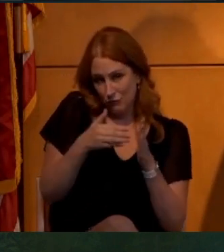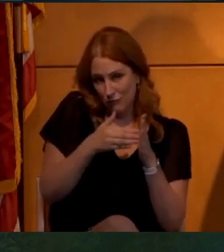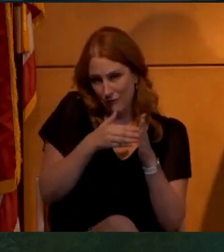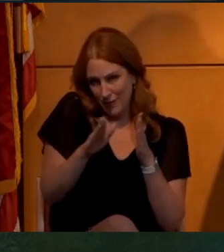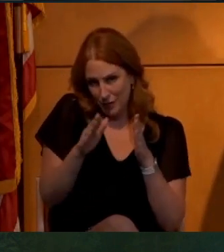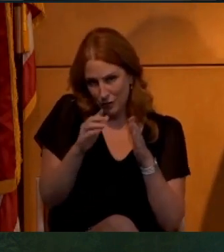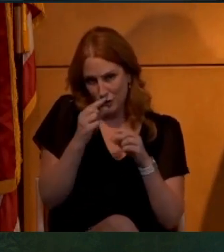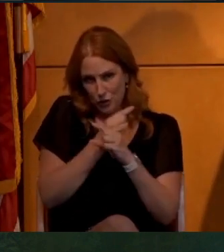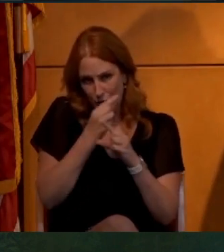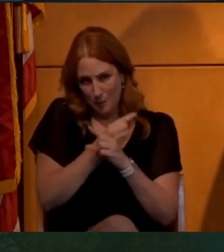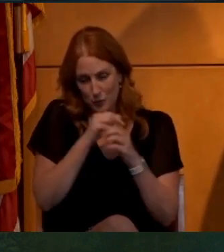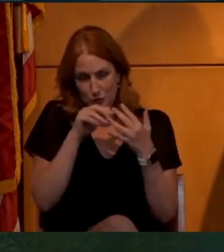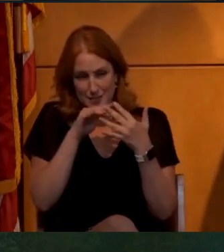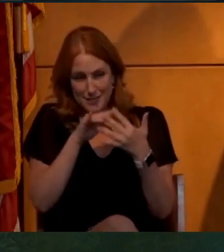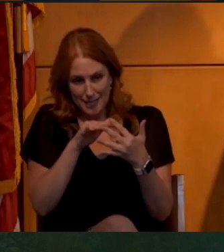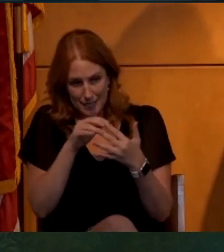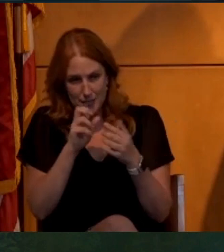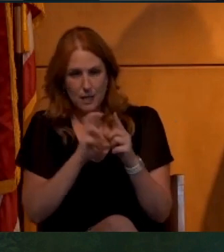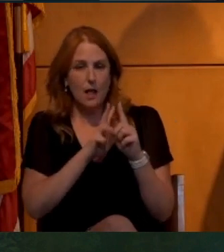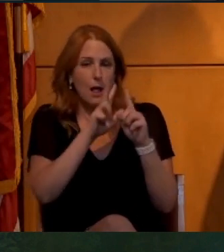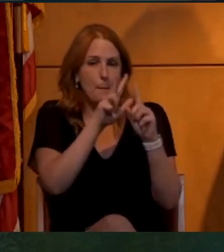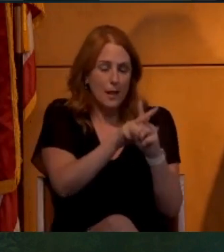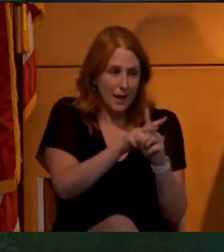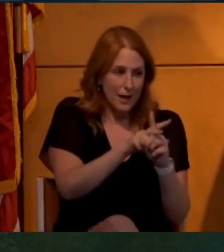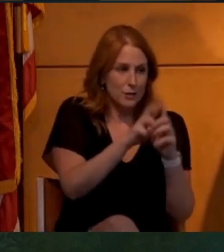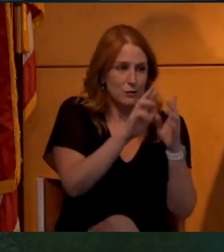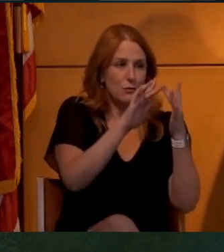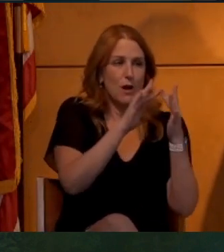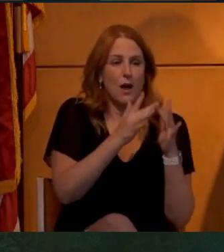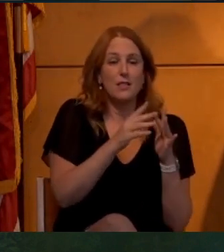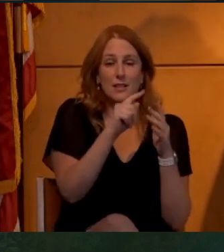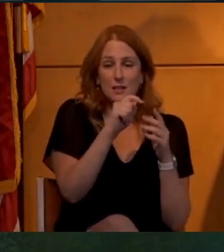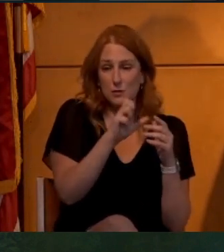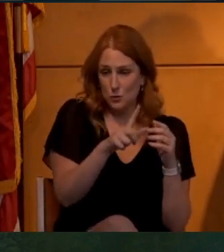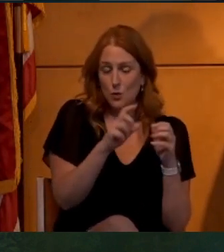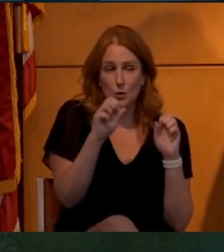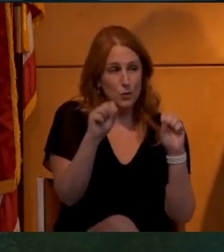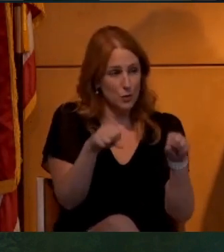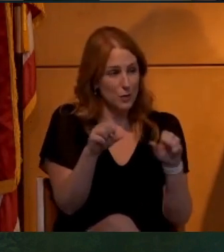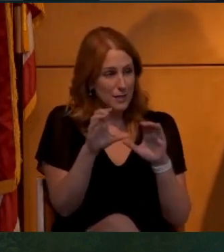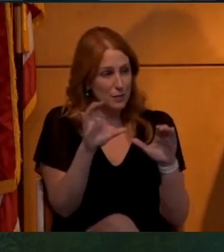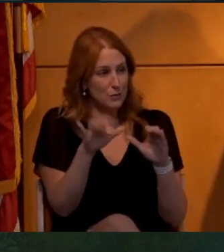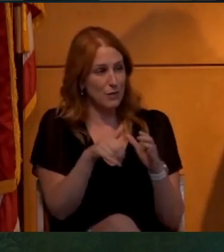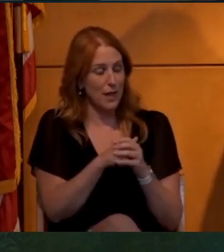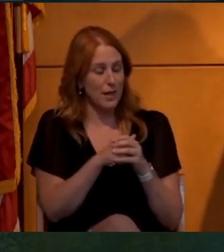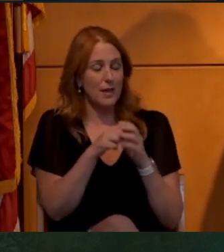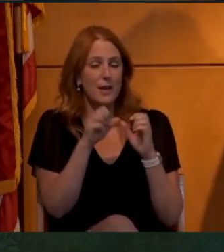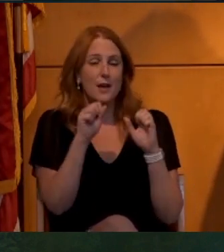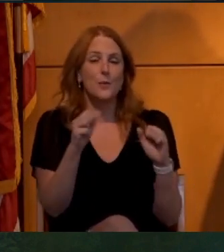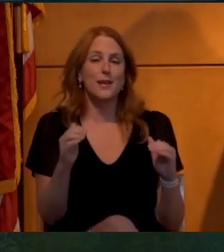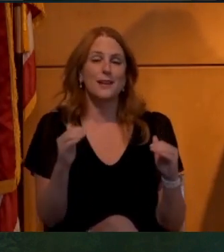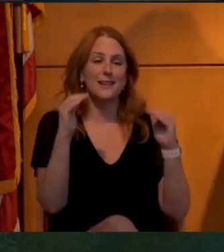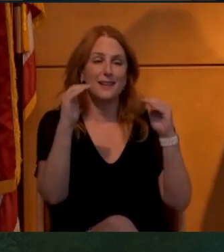studies. We can work with you on that and turn your algorithms into online tools. And we can enhance